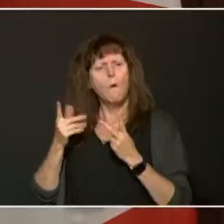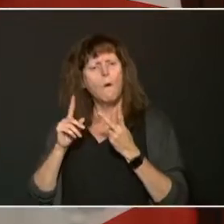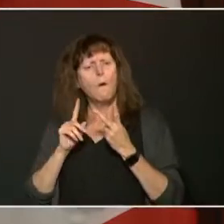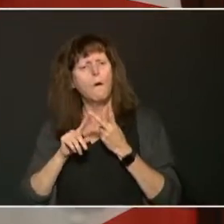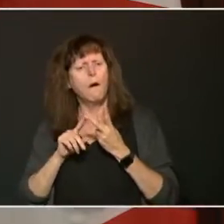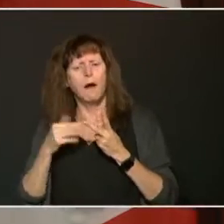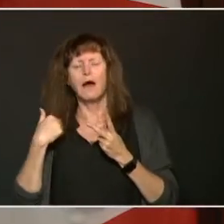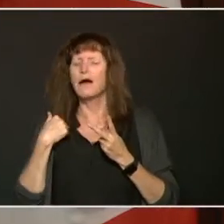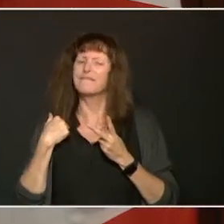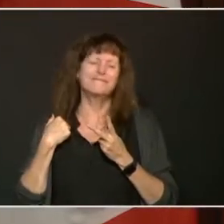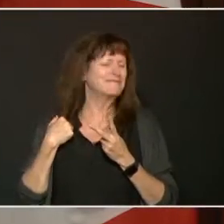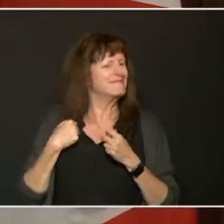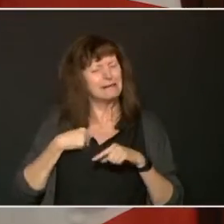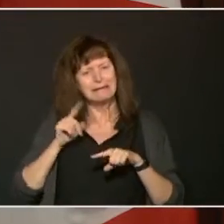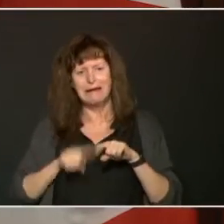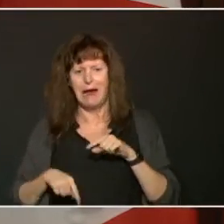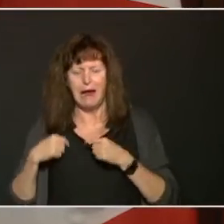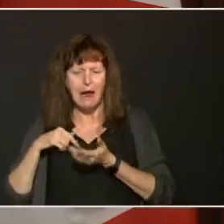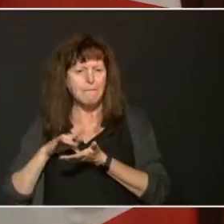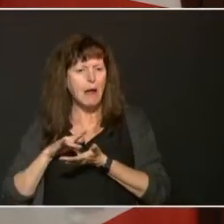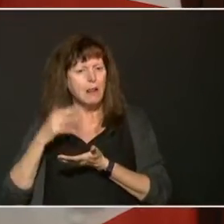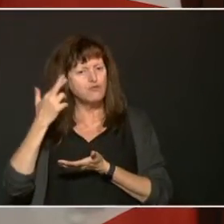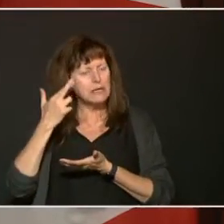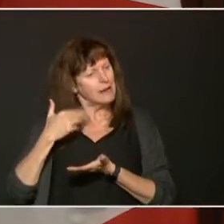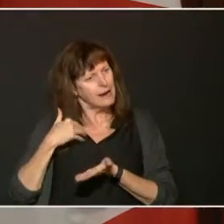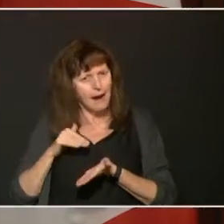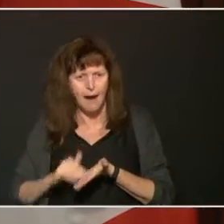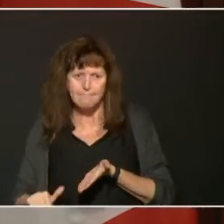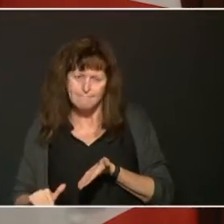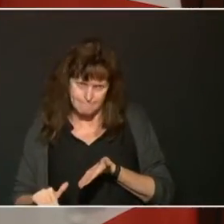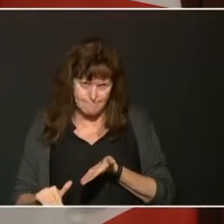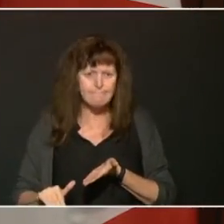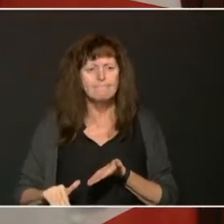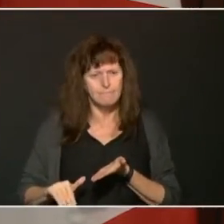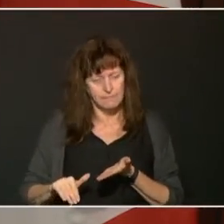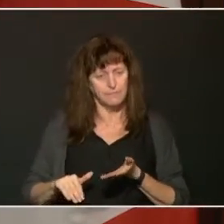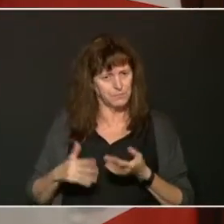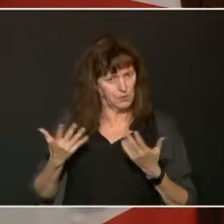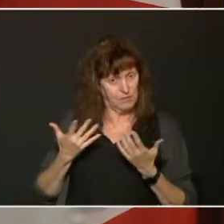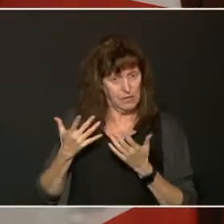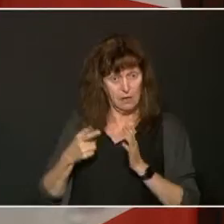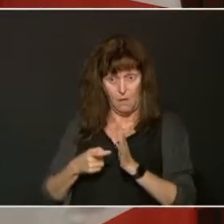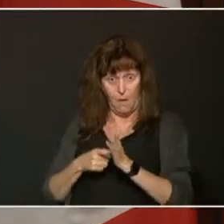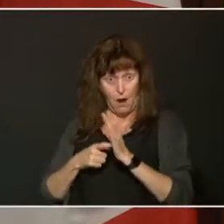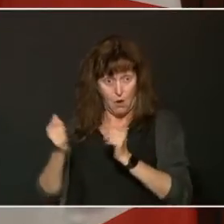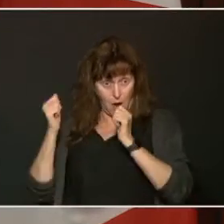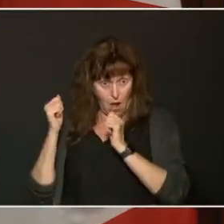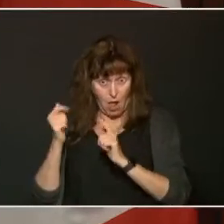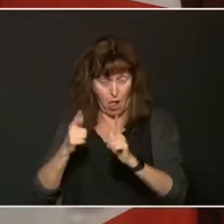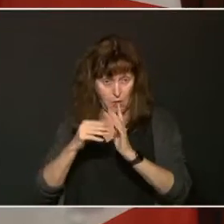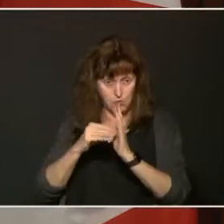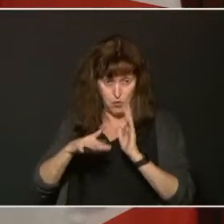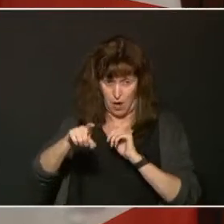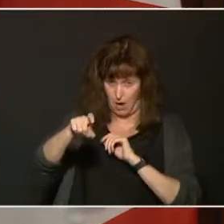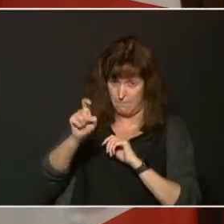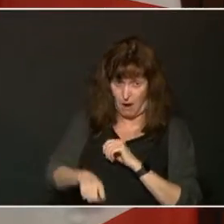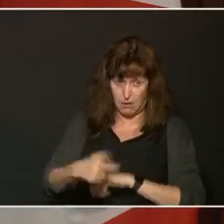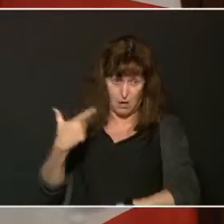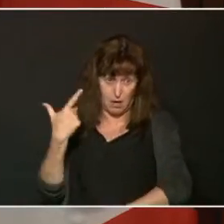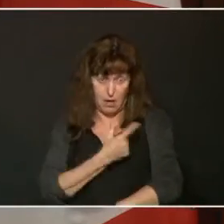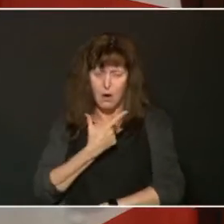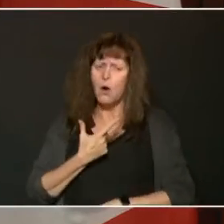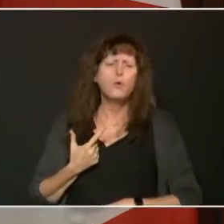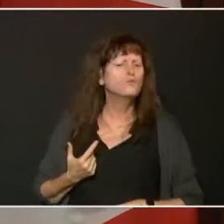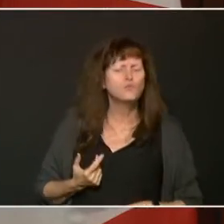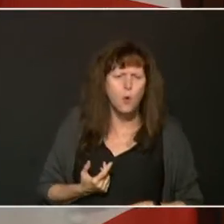So in other words, they don't absolutely have to have the vaccine. They have to have tried to get the vaccine. And